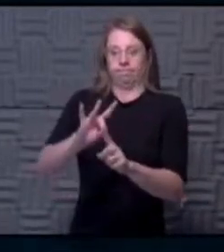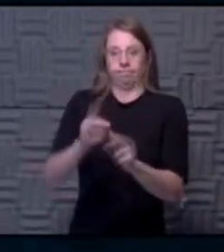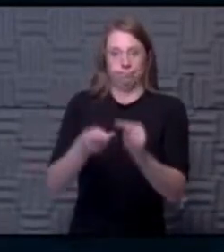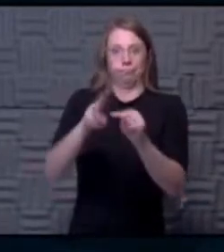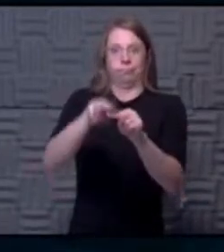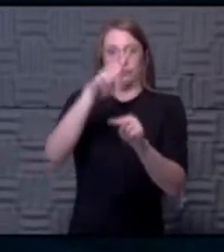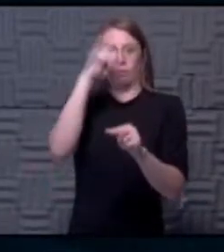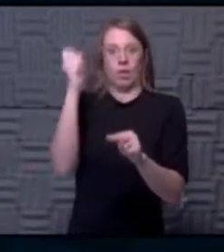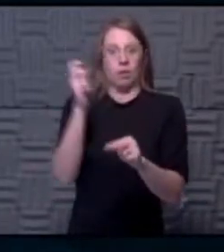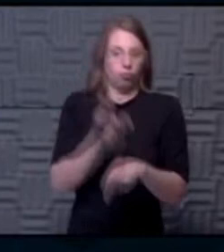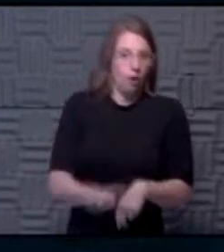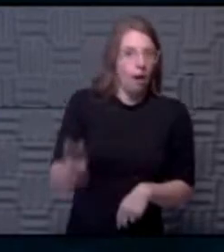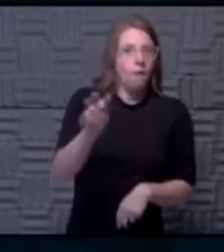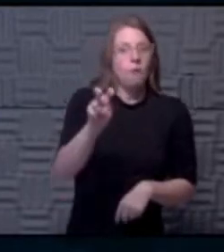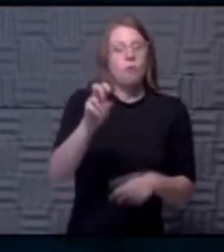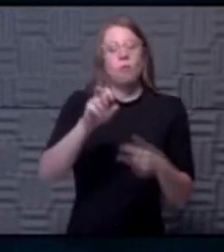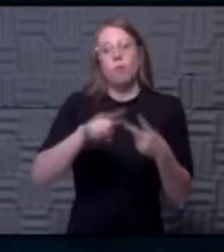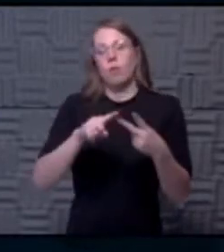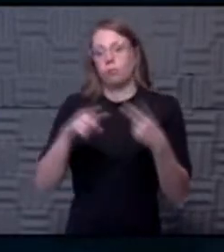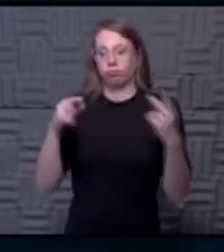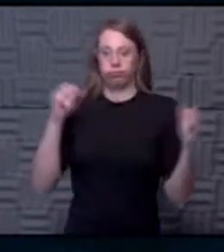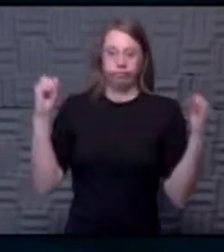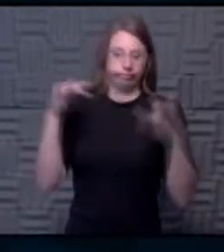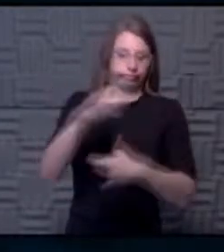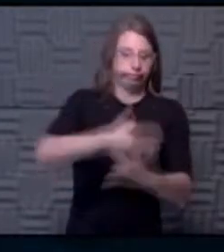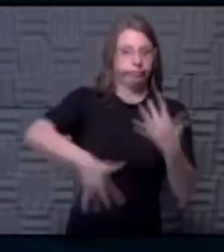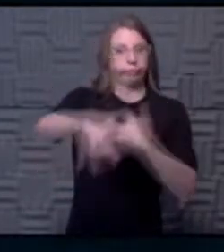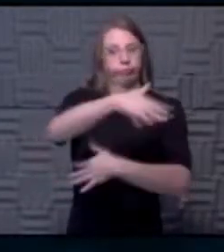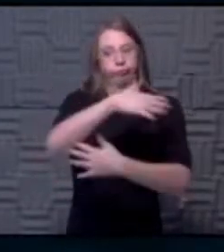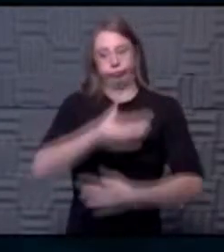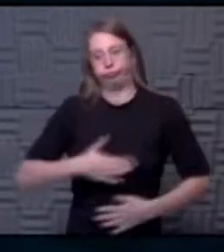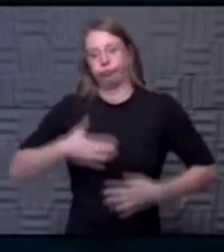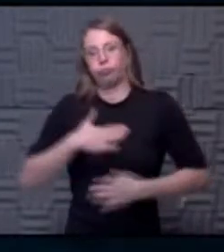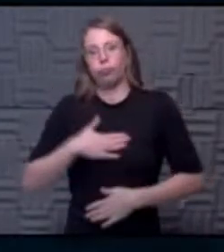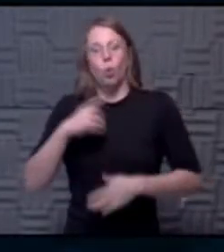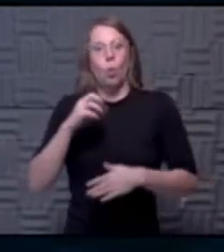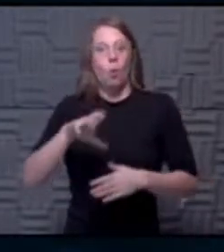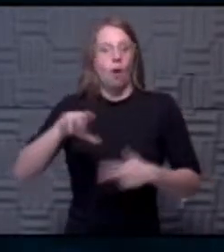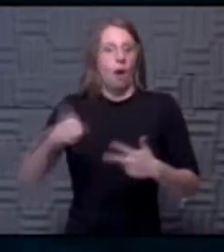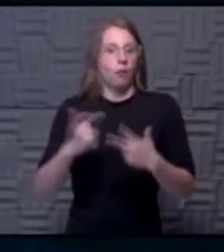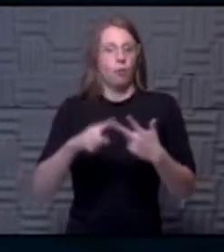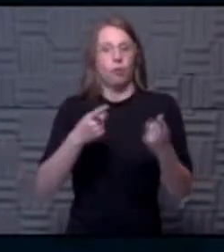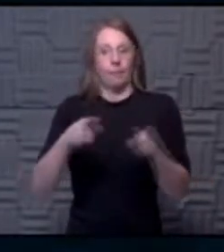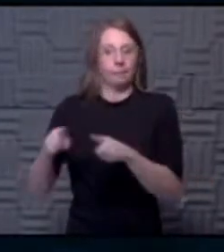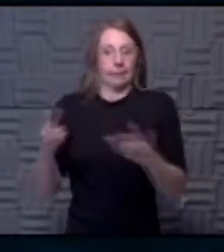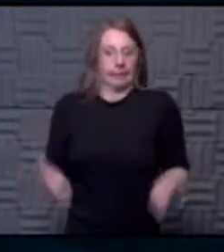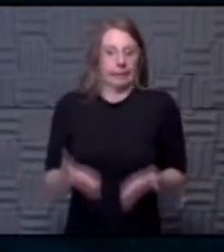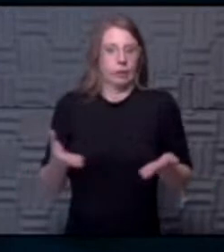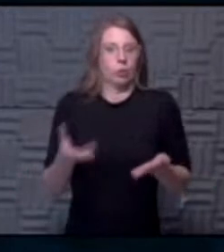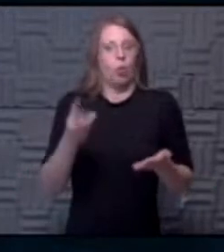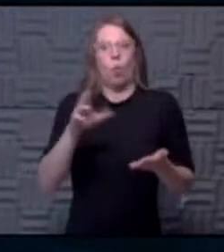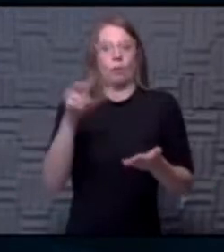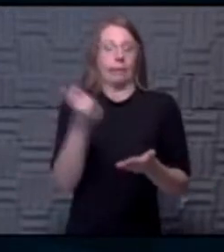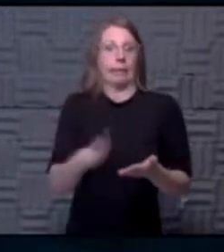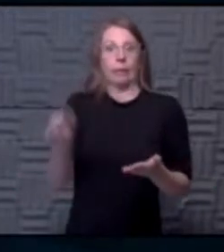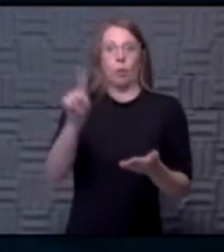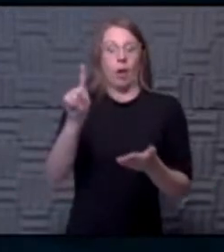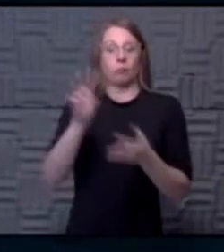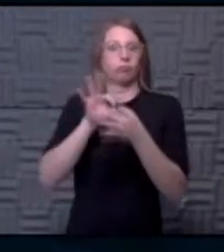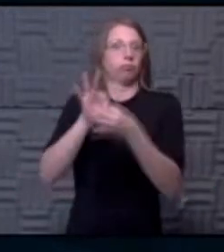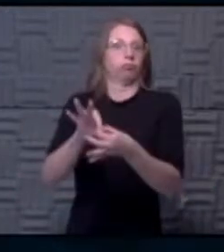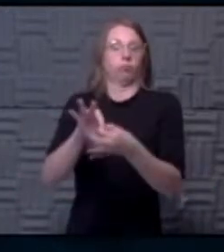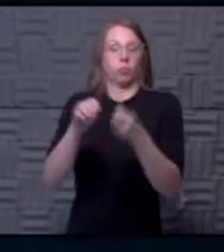be because of travel and gathering for spring break or anything that happens here or really anywhere related